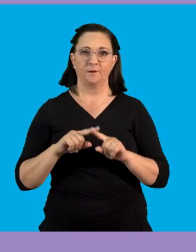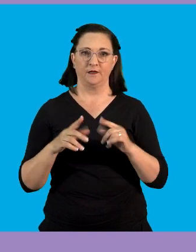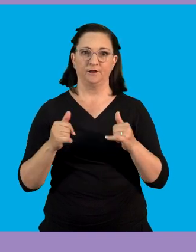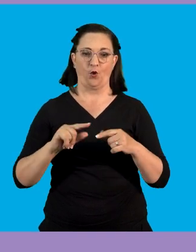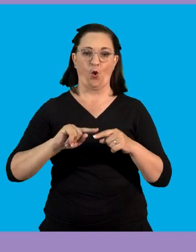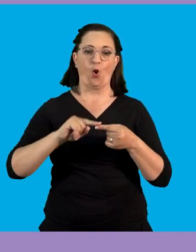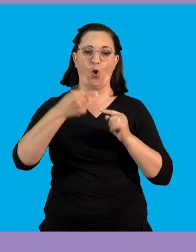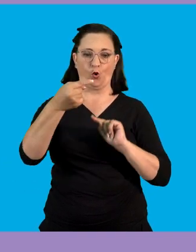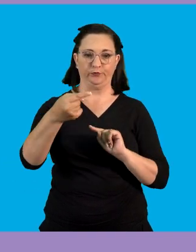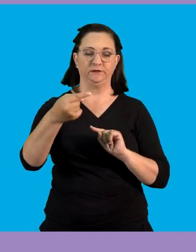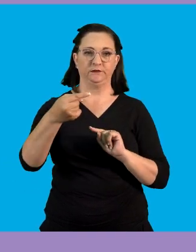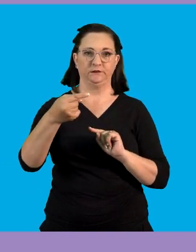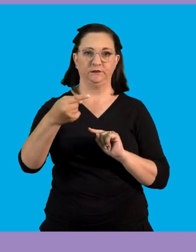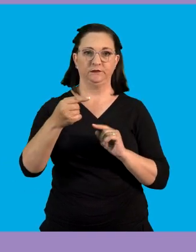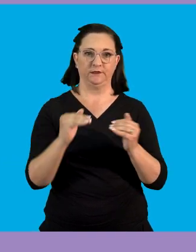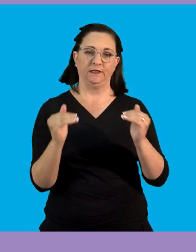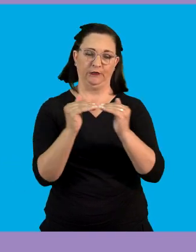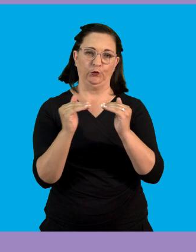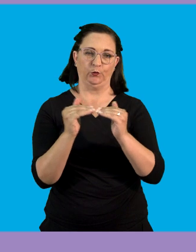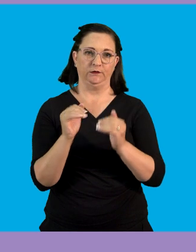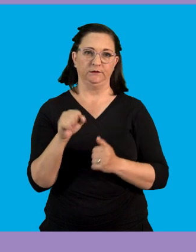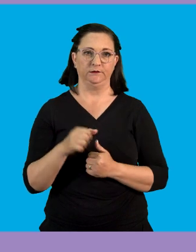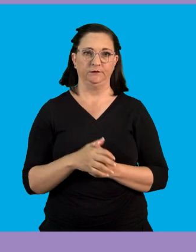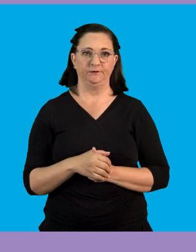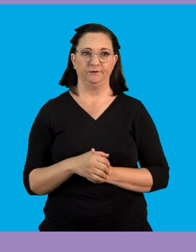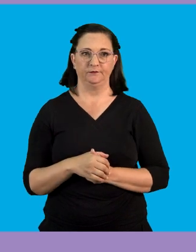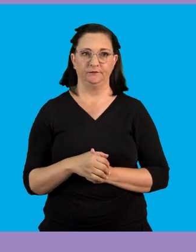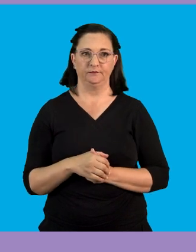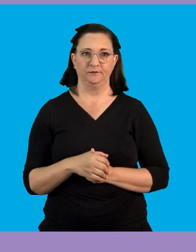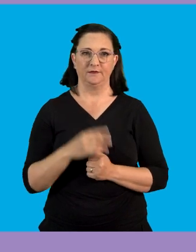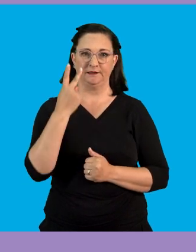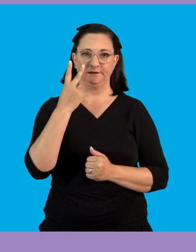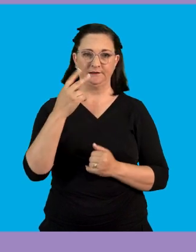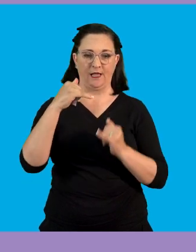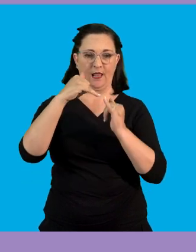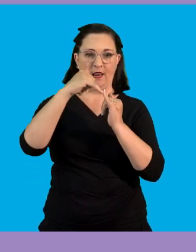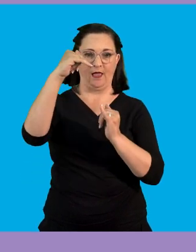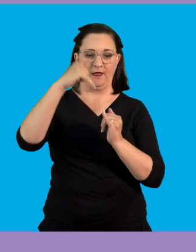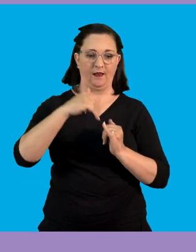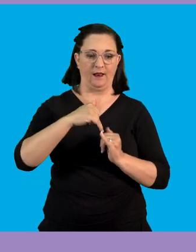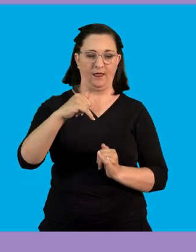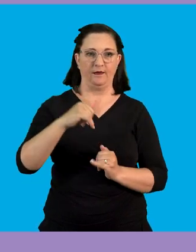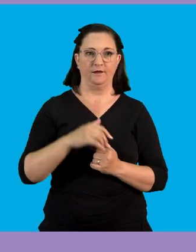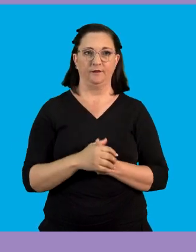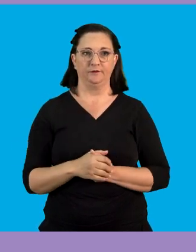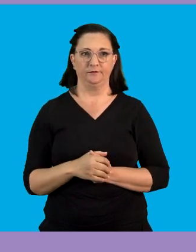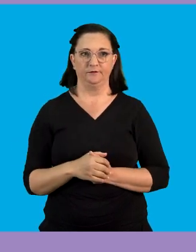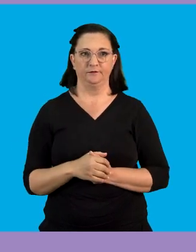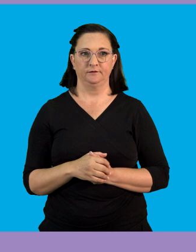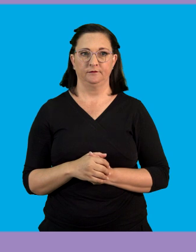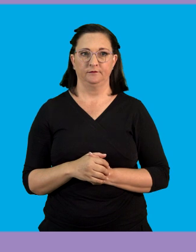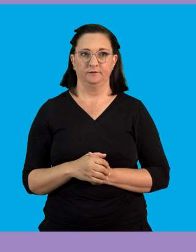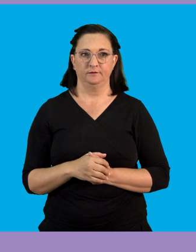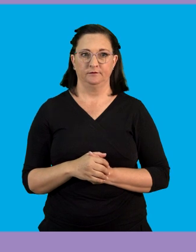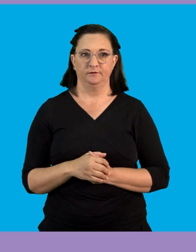also equal. Then we look at the next marking, which is a line. Look at that singular. Let's use a different color